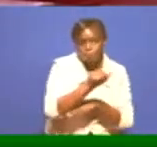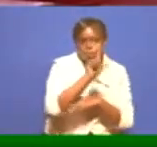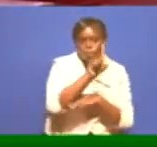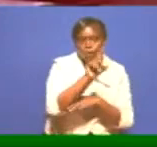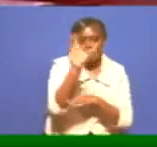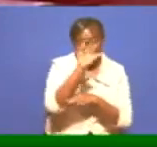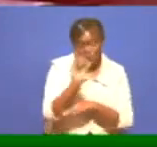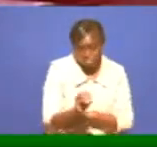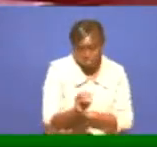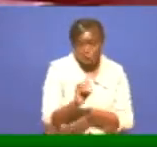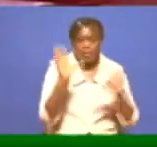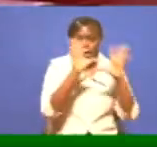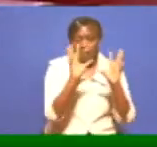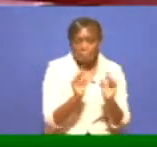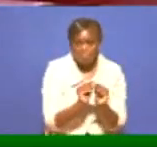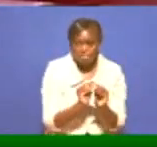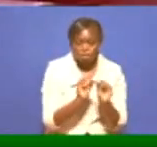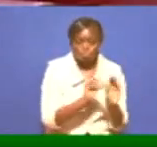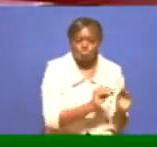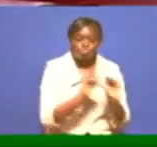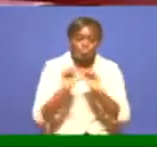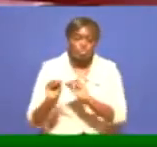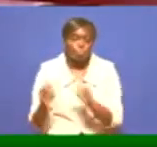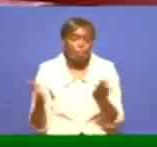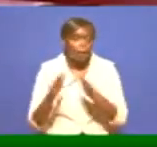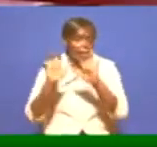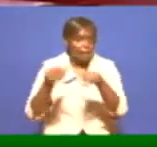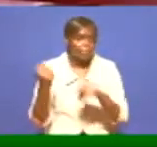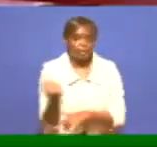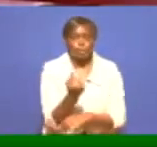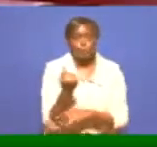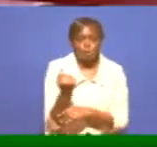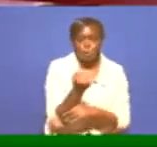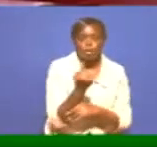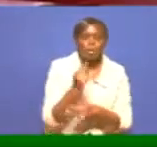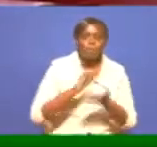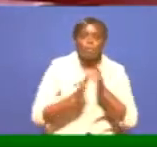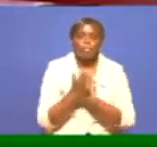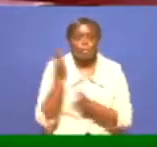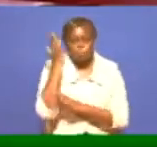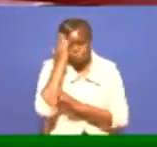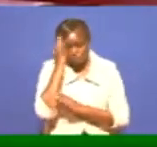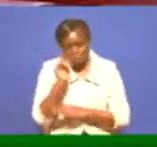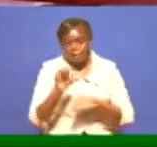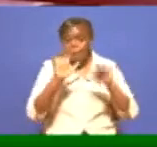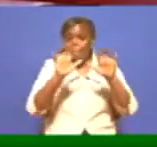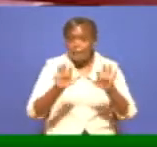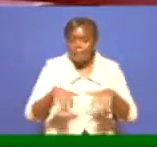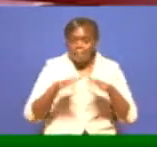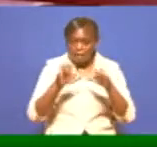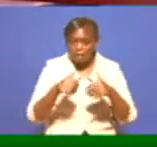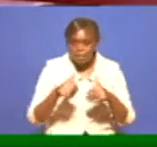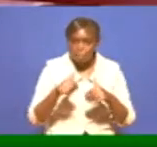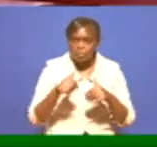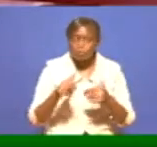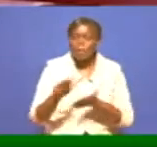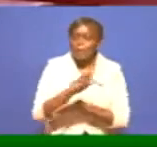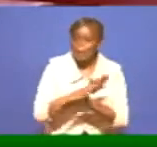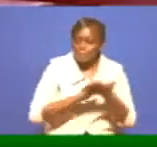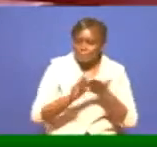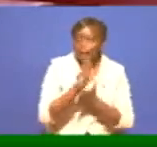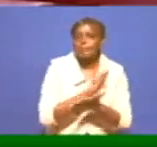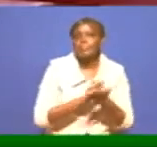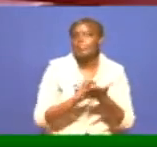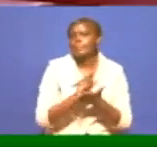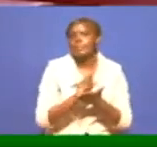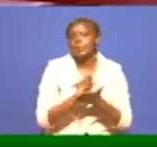3.1% of the budget goes into agriculture. Without them considering that agriculture is the backbone of this economy, of the